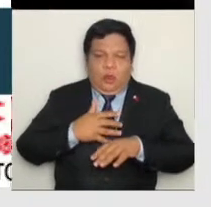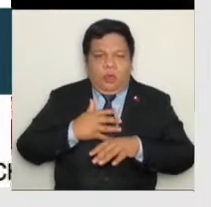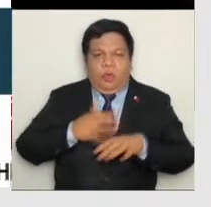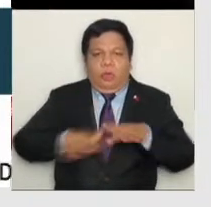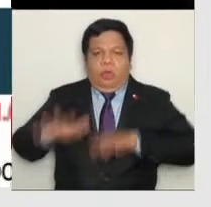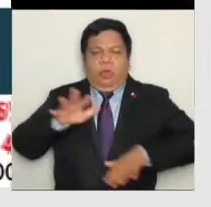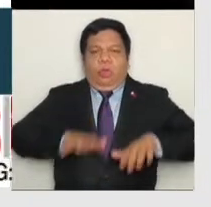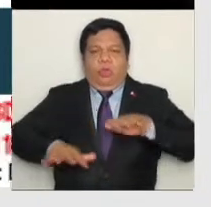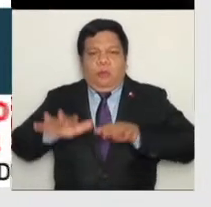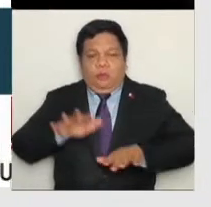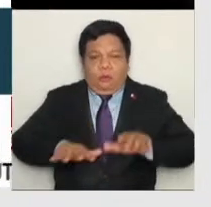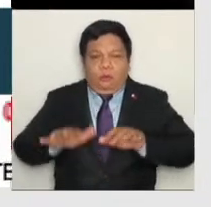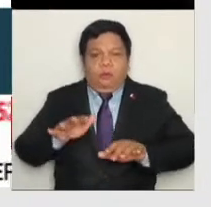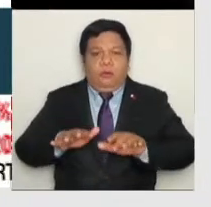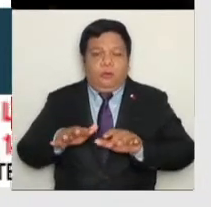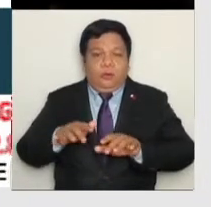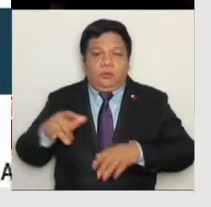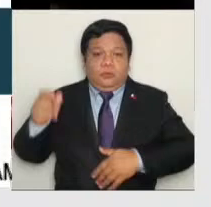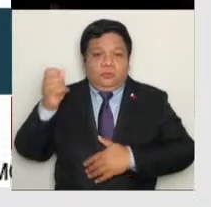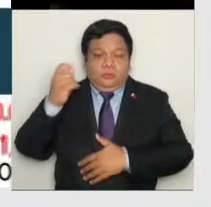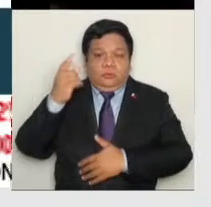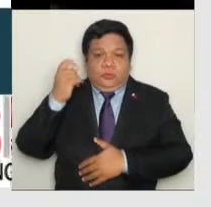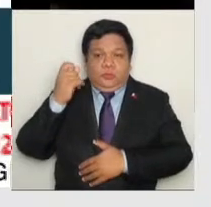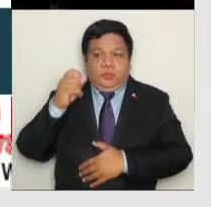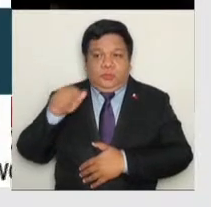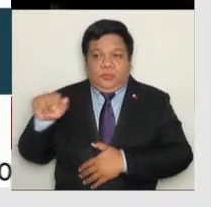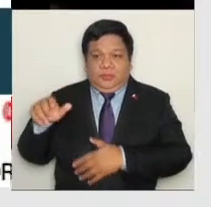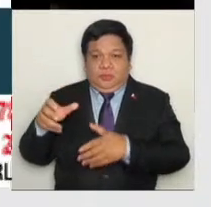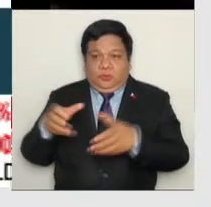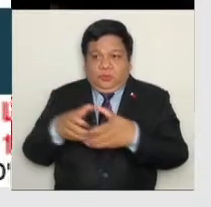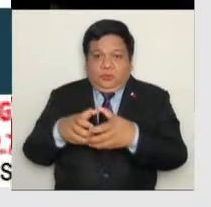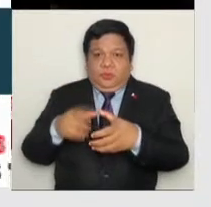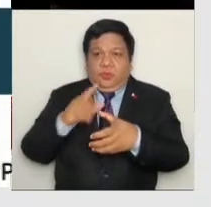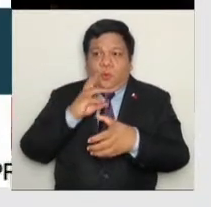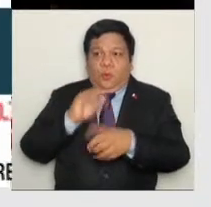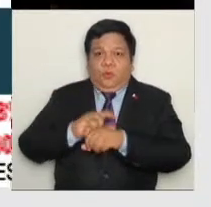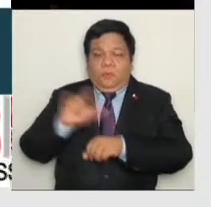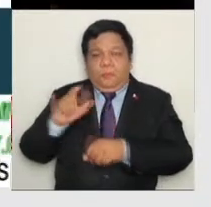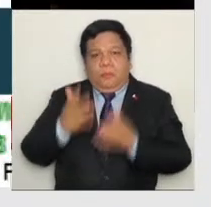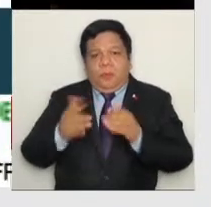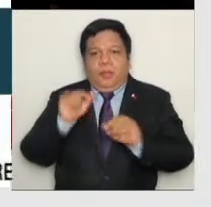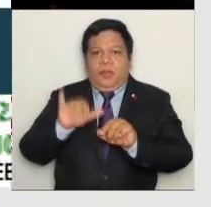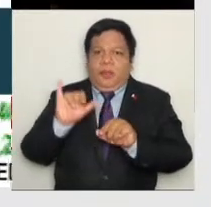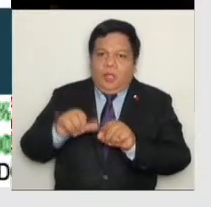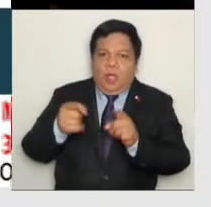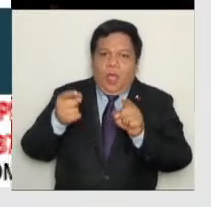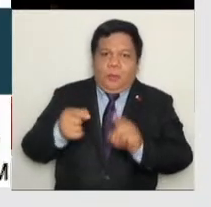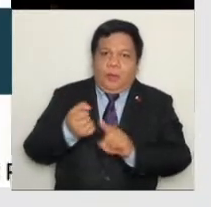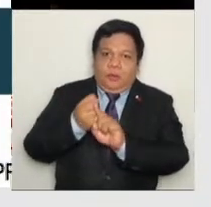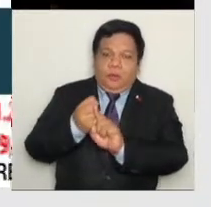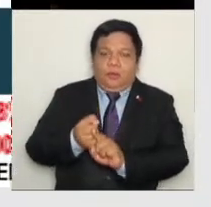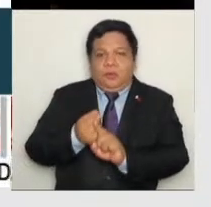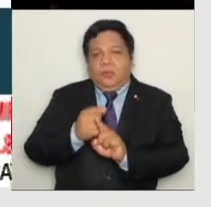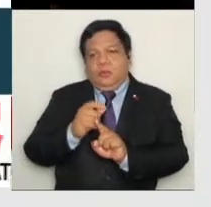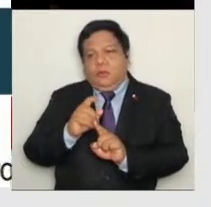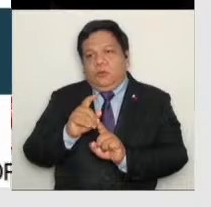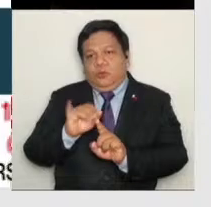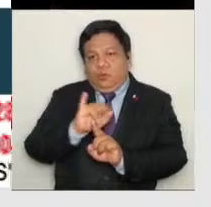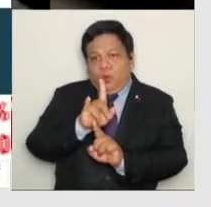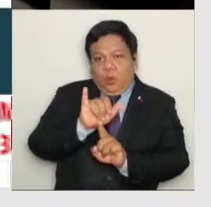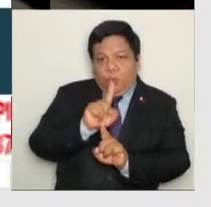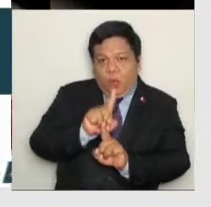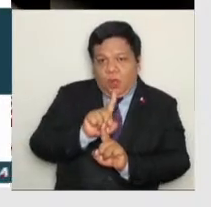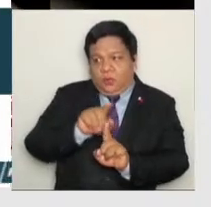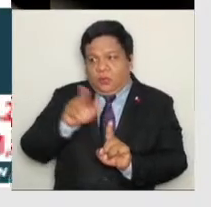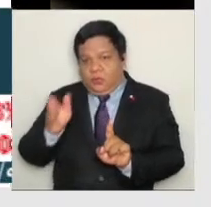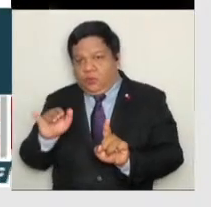Of course, the crew that flew us are shaken because it could have been them. And of course, just the proximity, July 1 and July